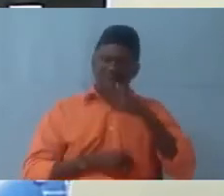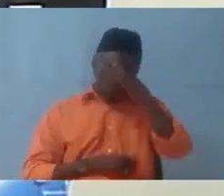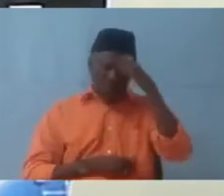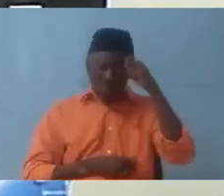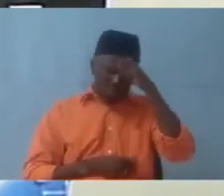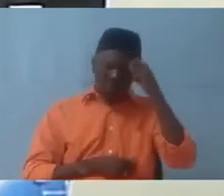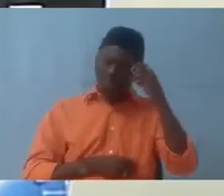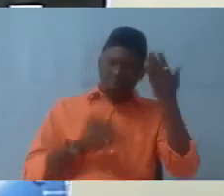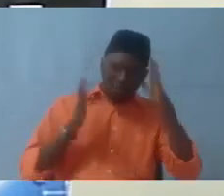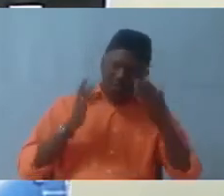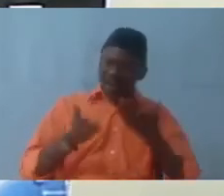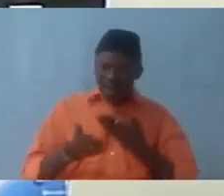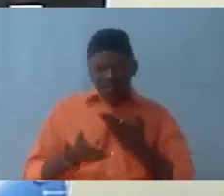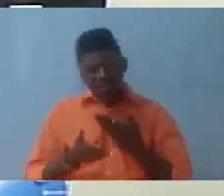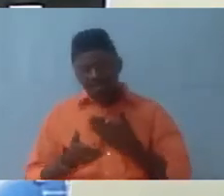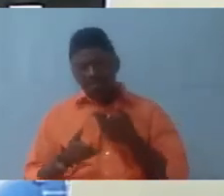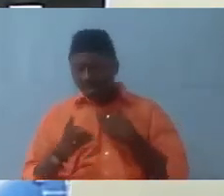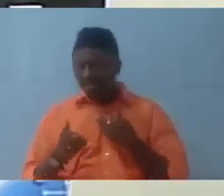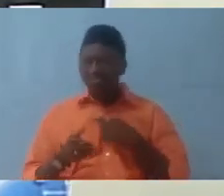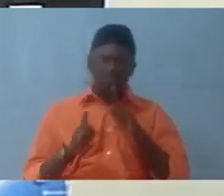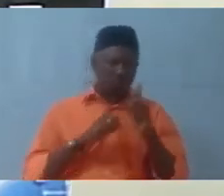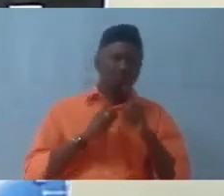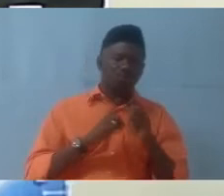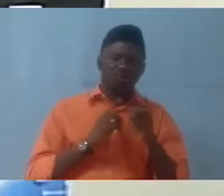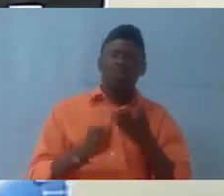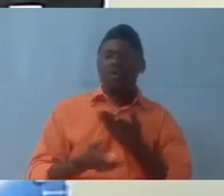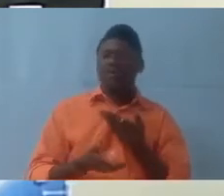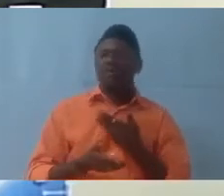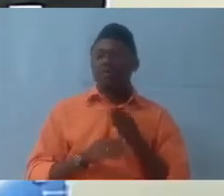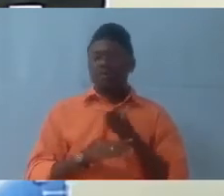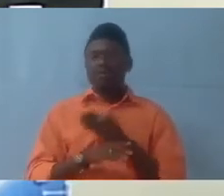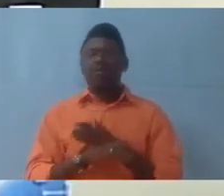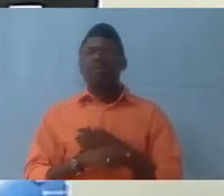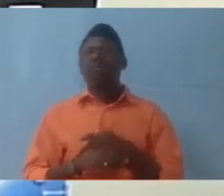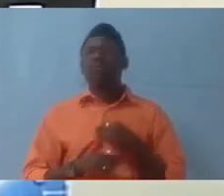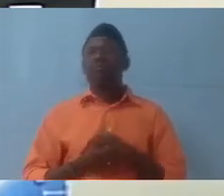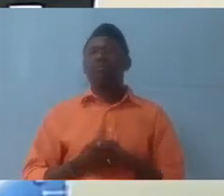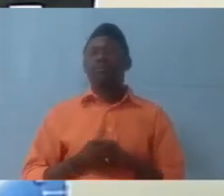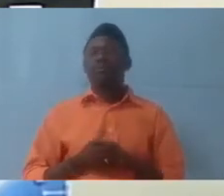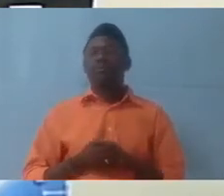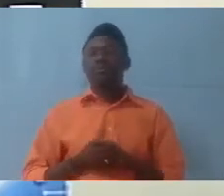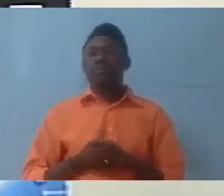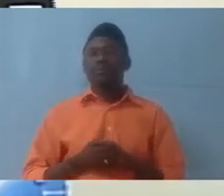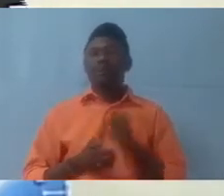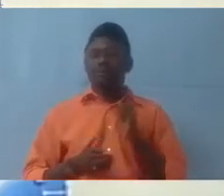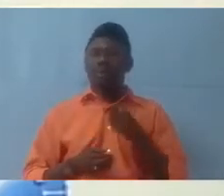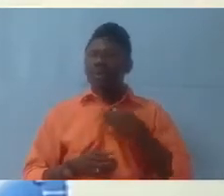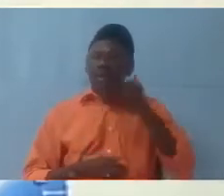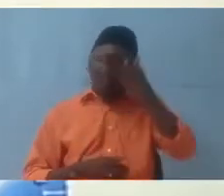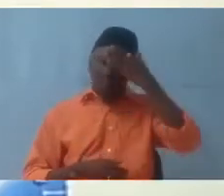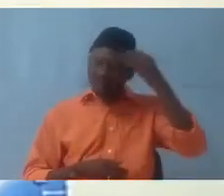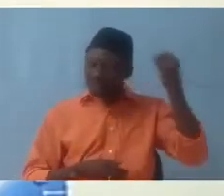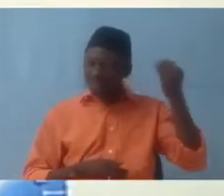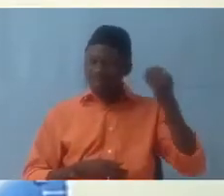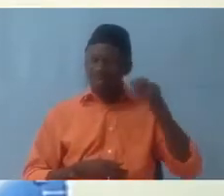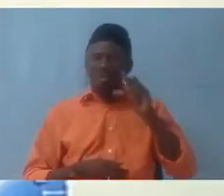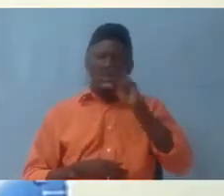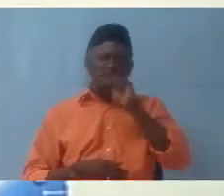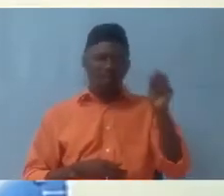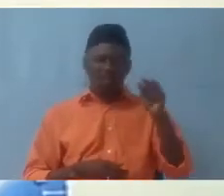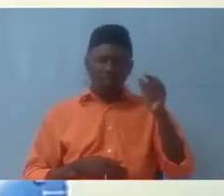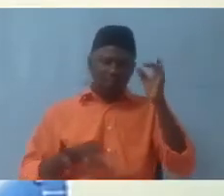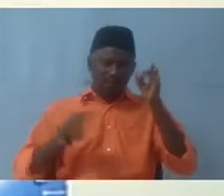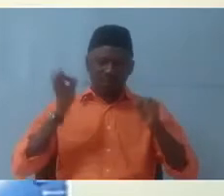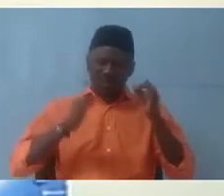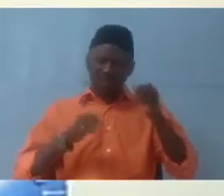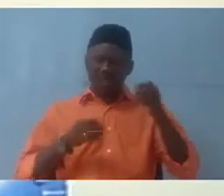the course of our work. Ndax waxtu wu ne rek ñu ngi waxtane li nga xamne ni moy suñu jafé jafé ci liggéey bi. I forgot the name of the case that